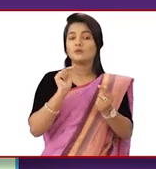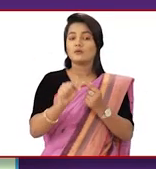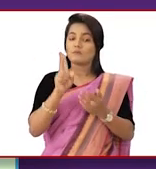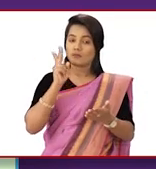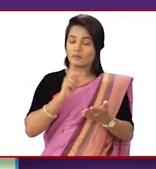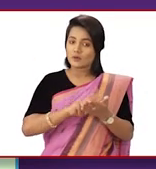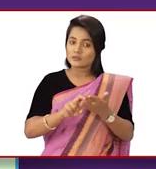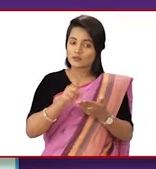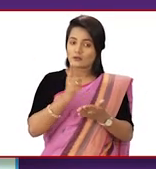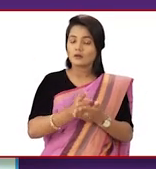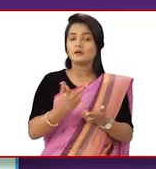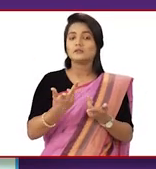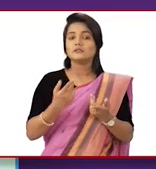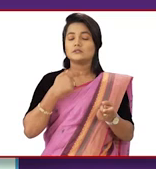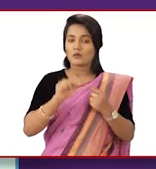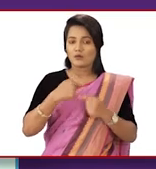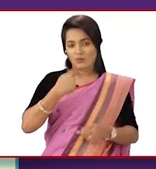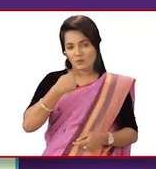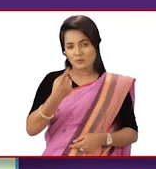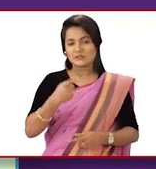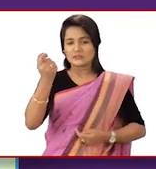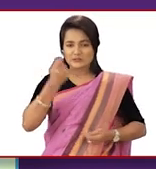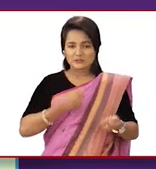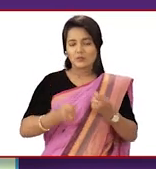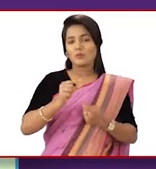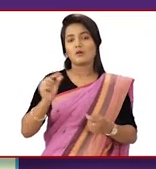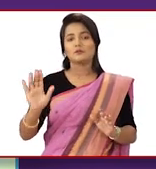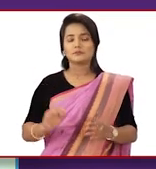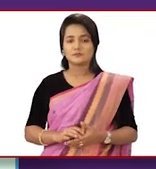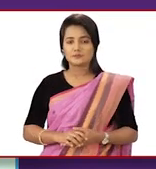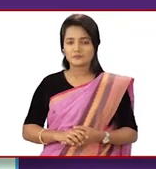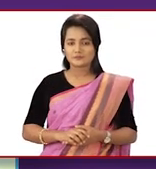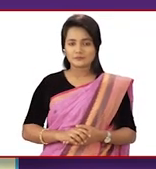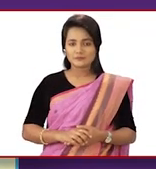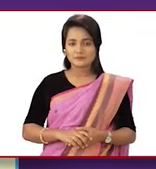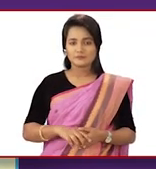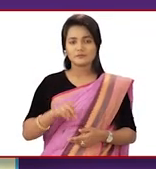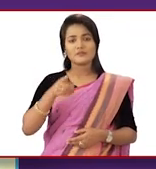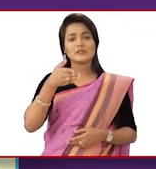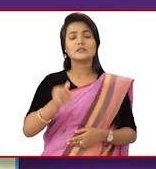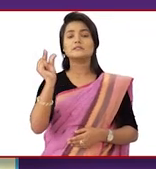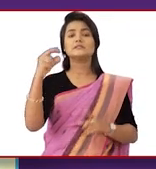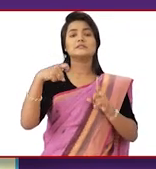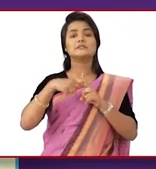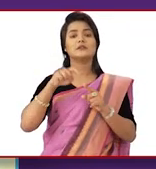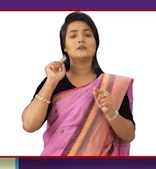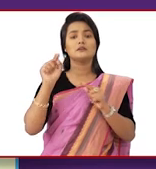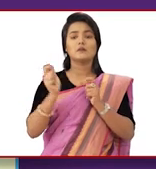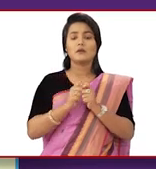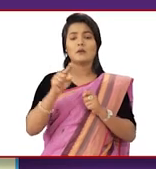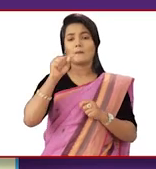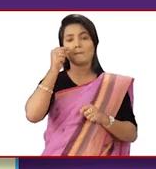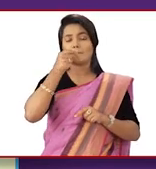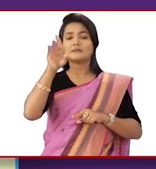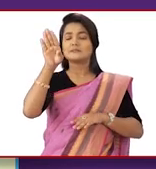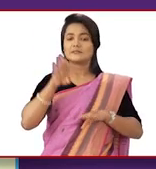achievable. But as I said, that changes from where we are. So the UK is not free from gender